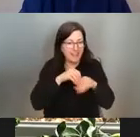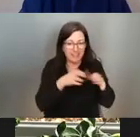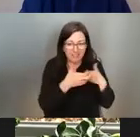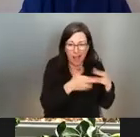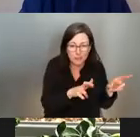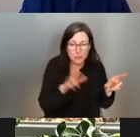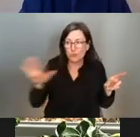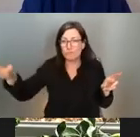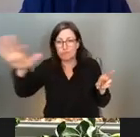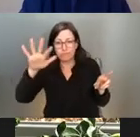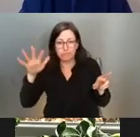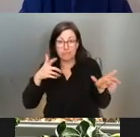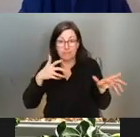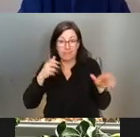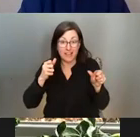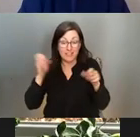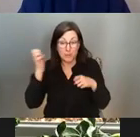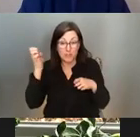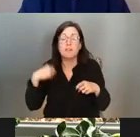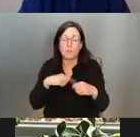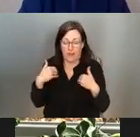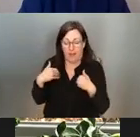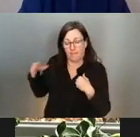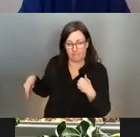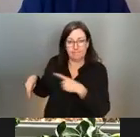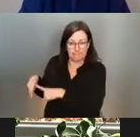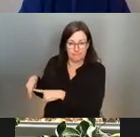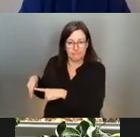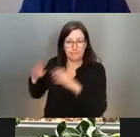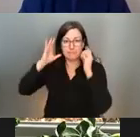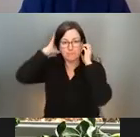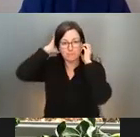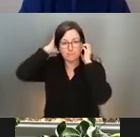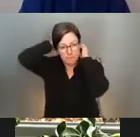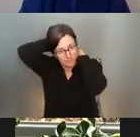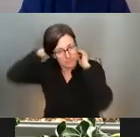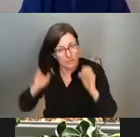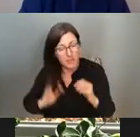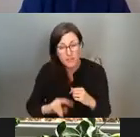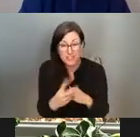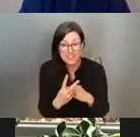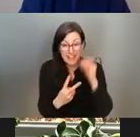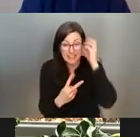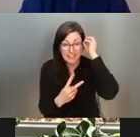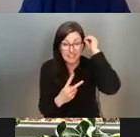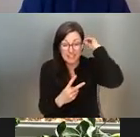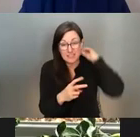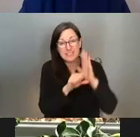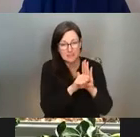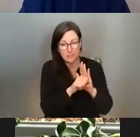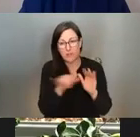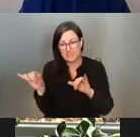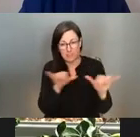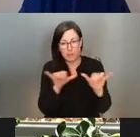quick emergency. We also have a second symbol that's with the calendar itself. So in a couple